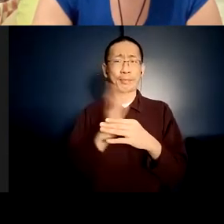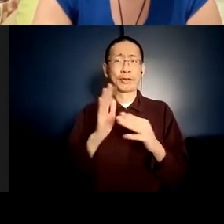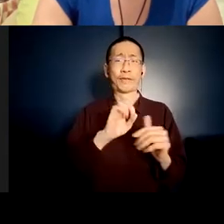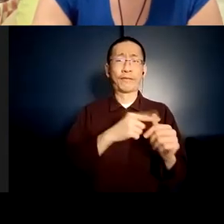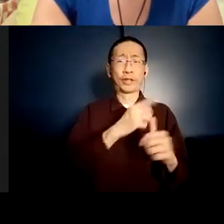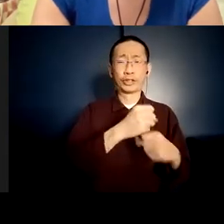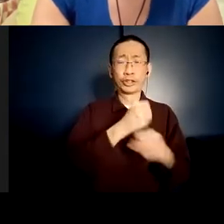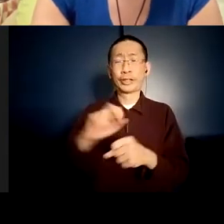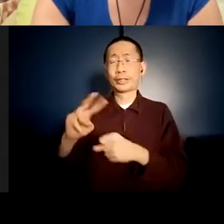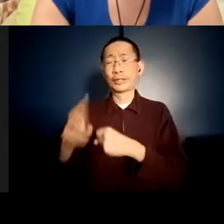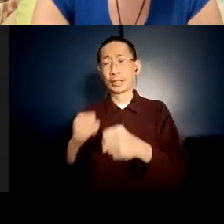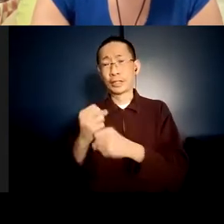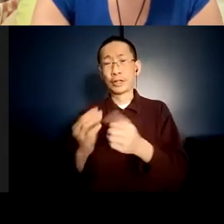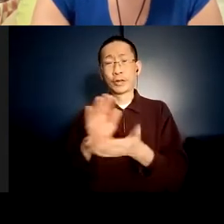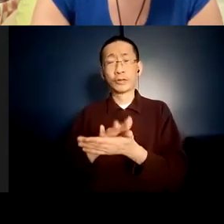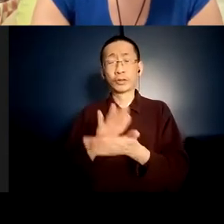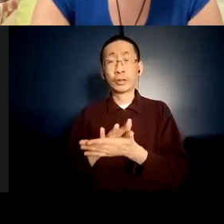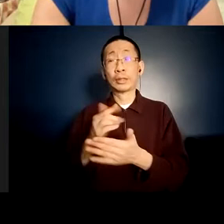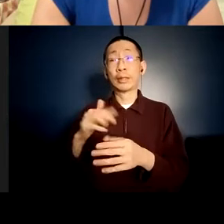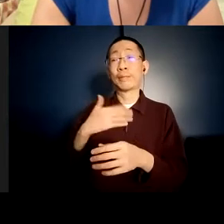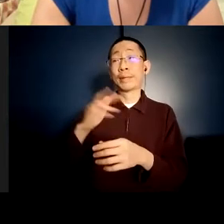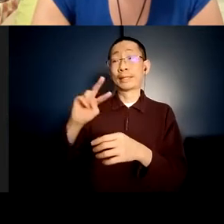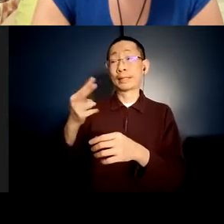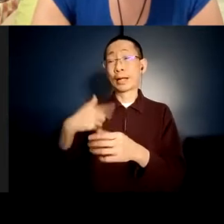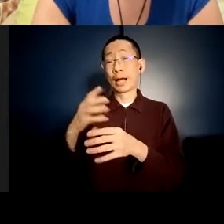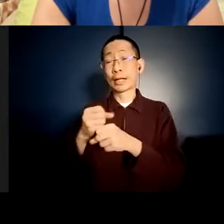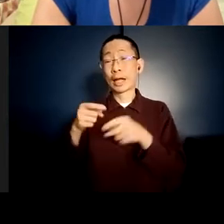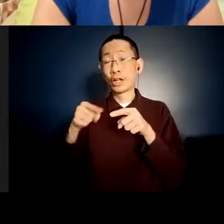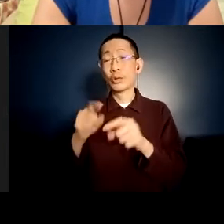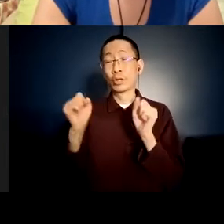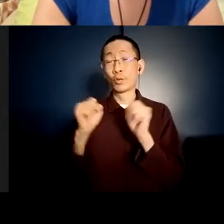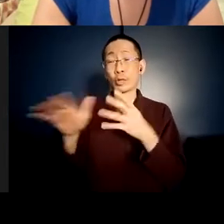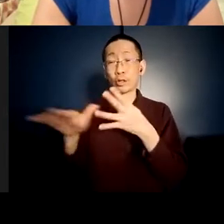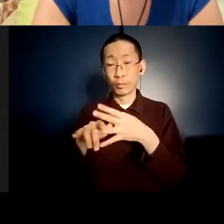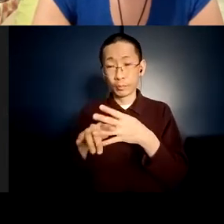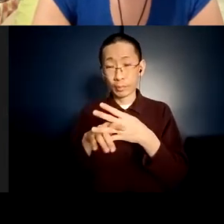school. And I got my second one during my winter break